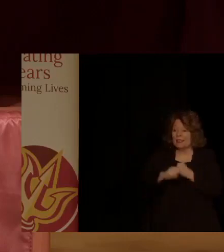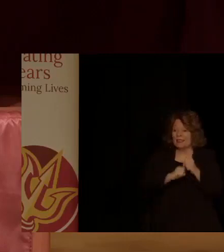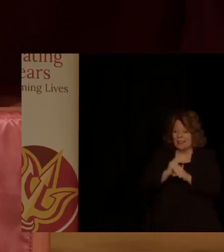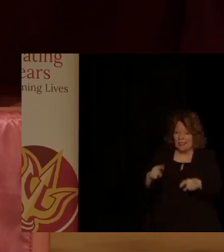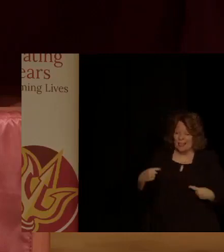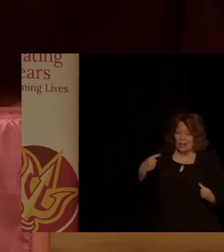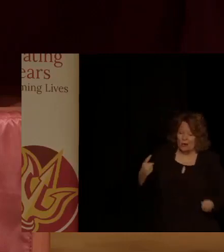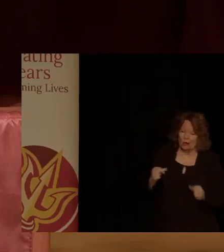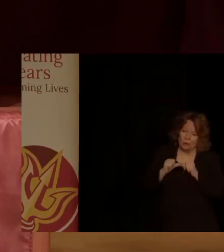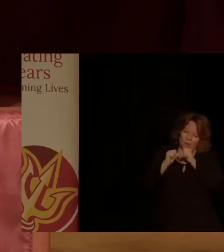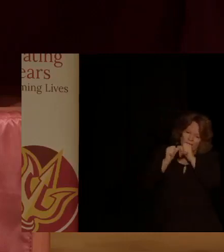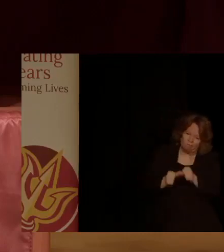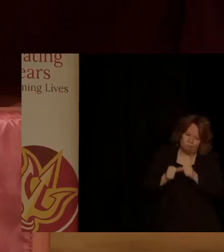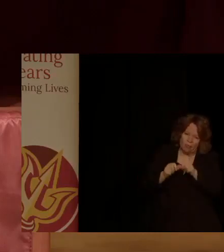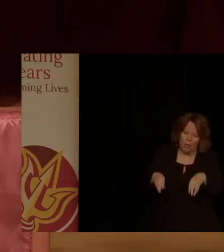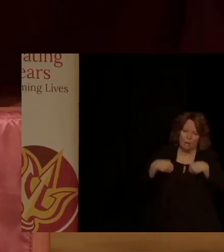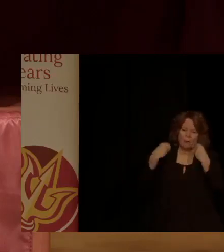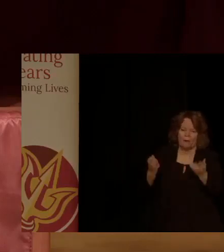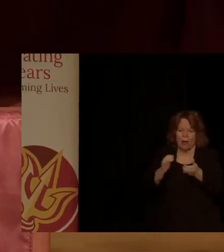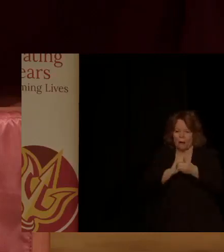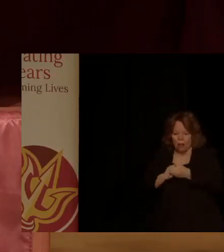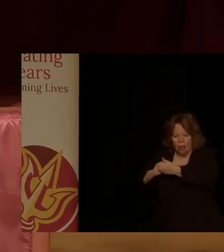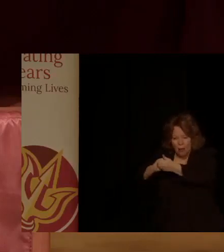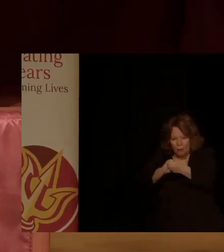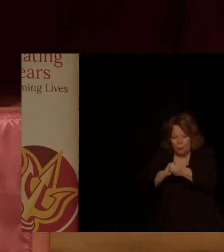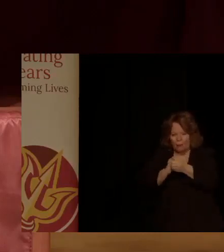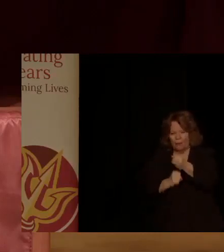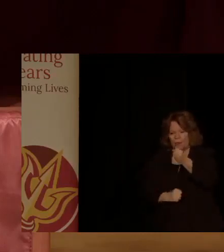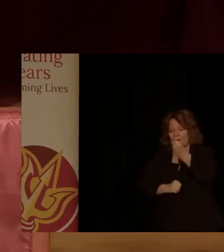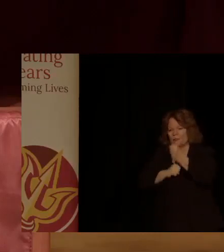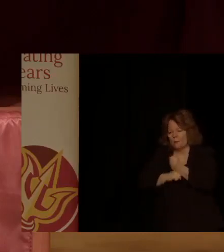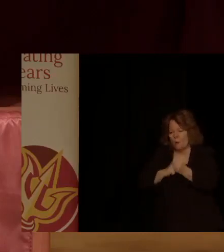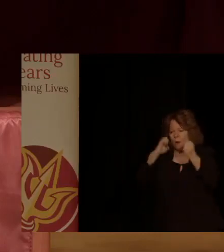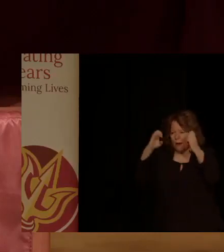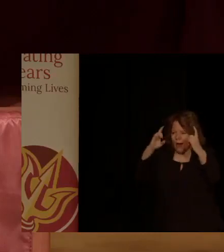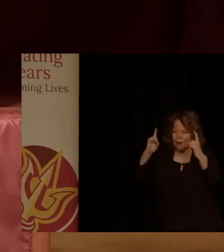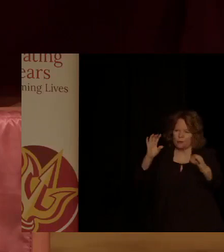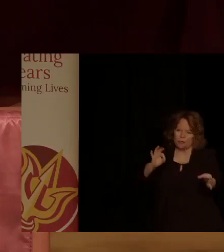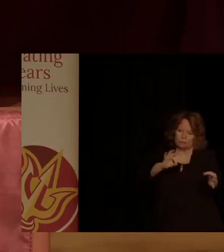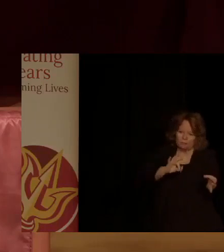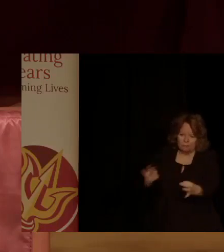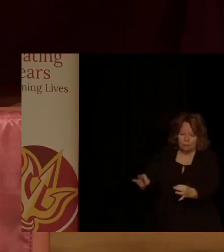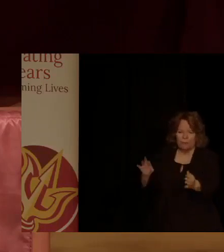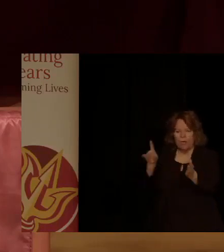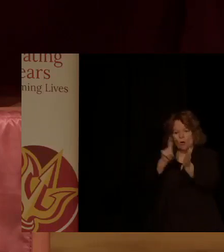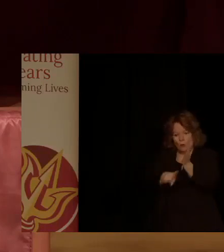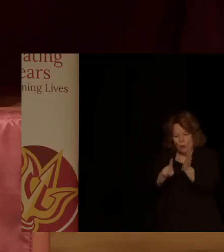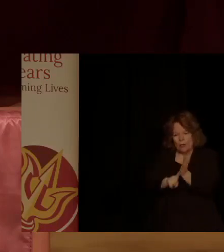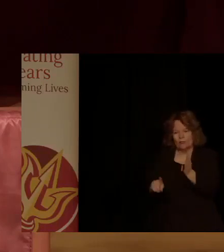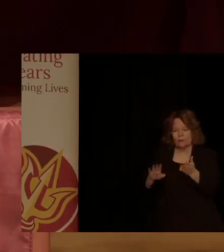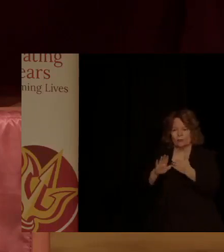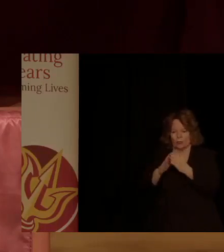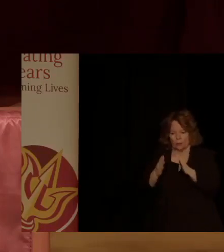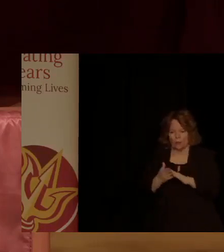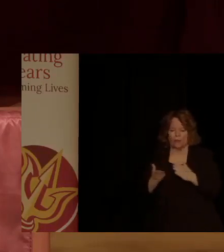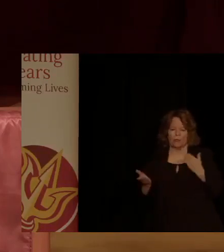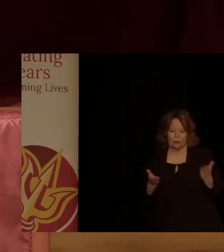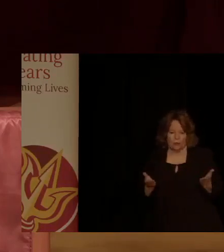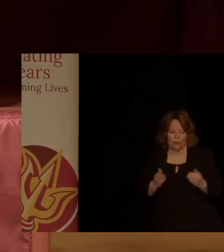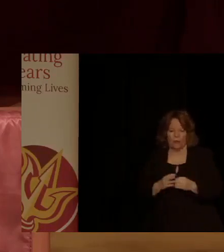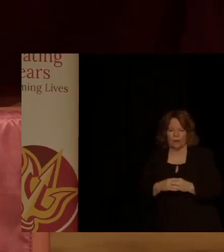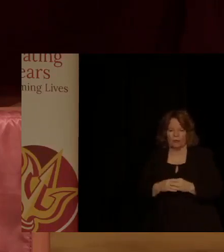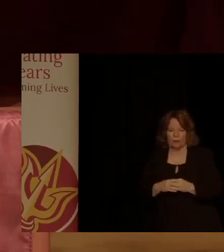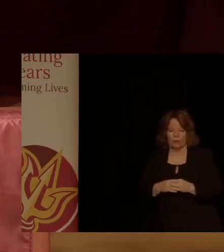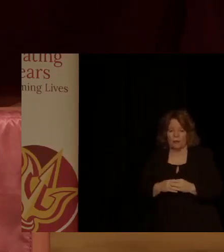unwavering source of collaborative support, educational excellence, research, impact, and community service, all